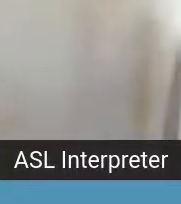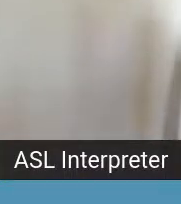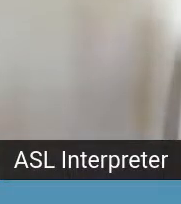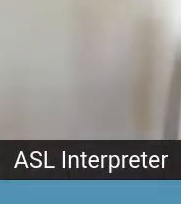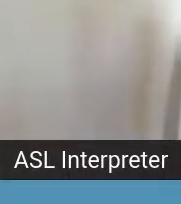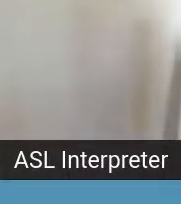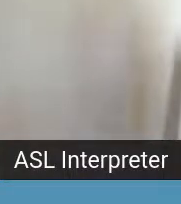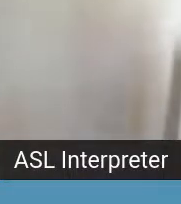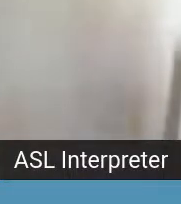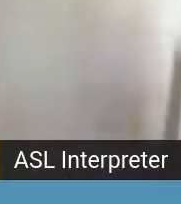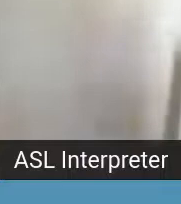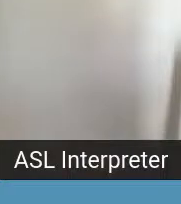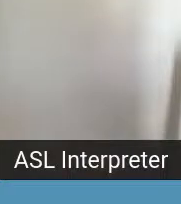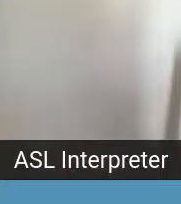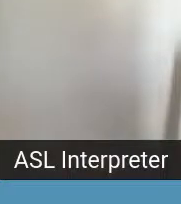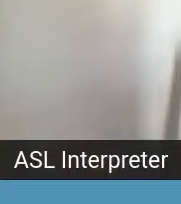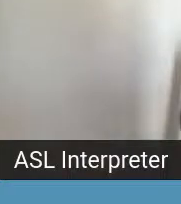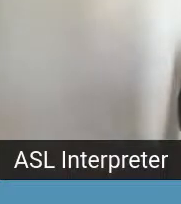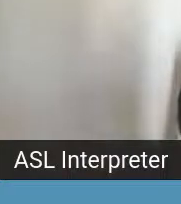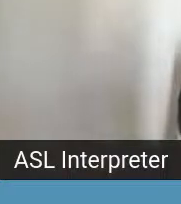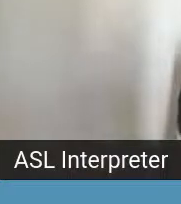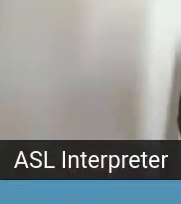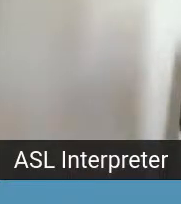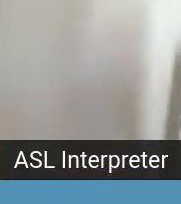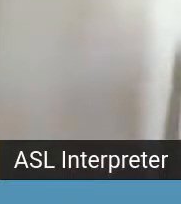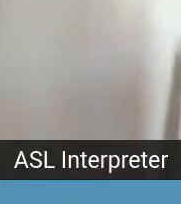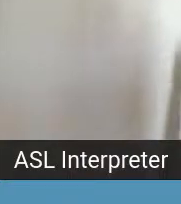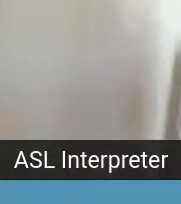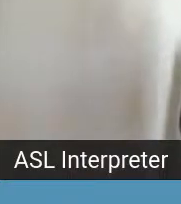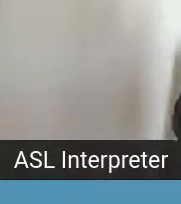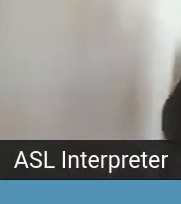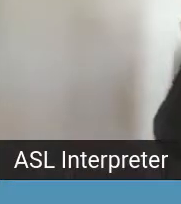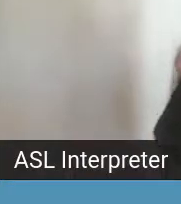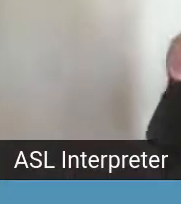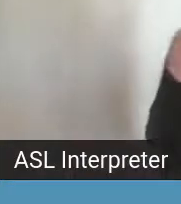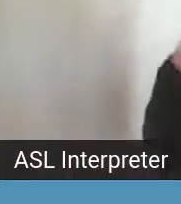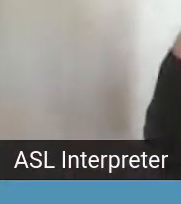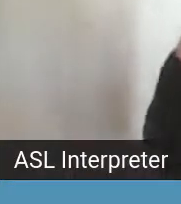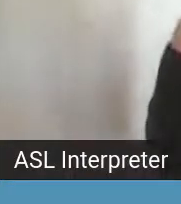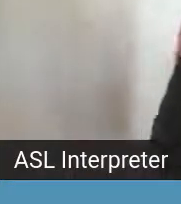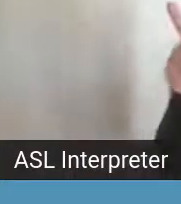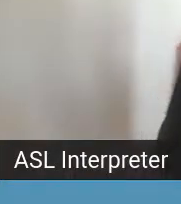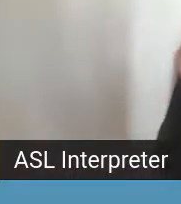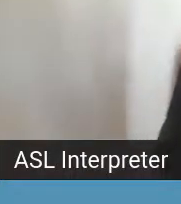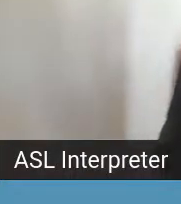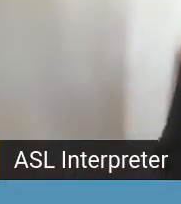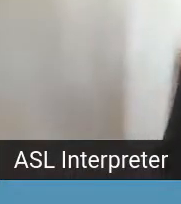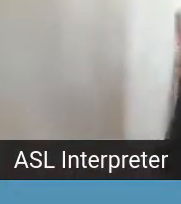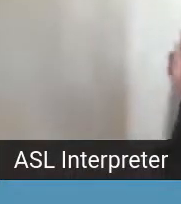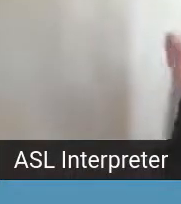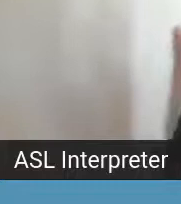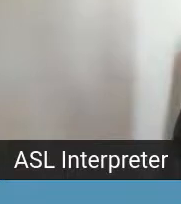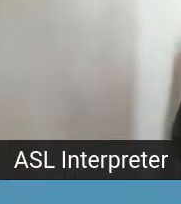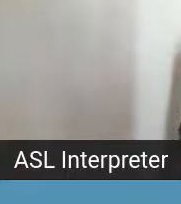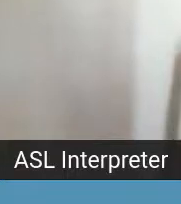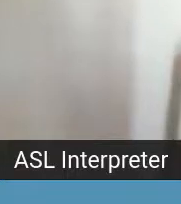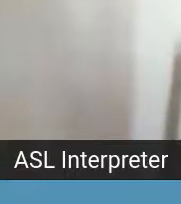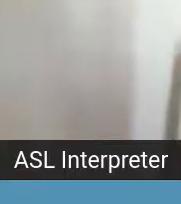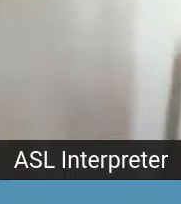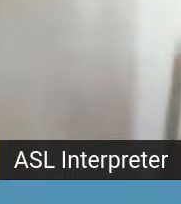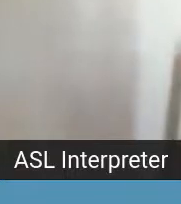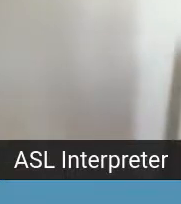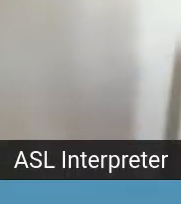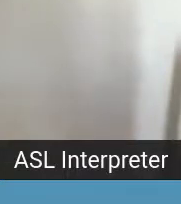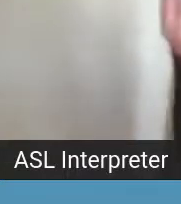people. Are other museums reaching young people? and if they are, then start talking to your colleagues. What are you doing to reach young